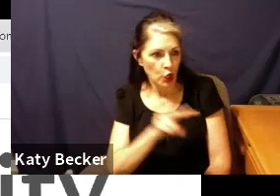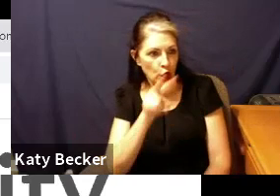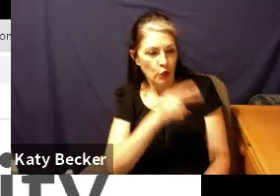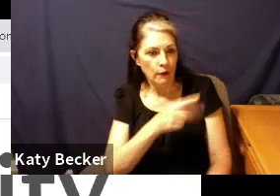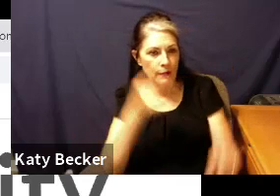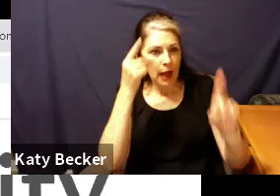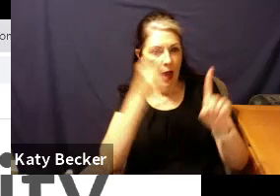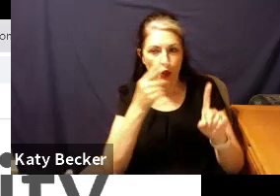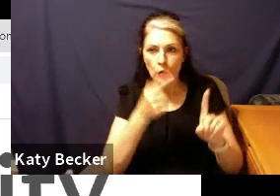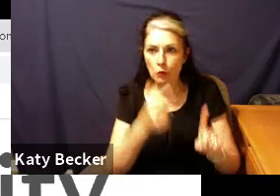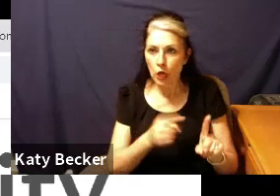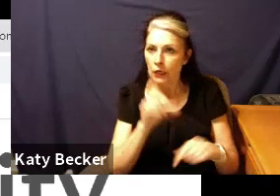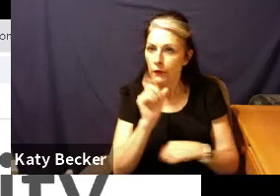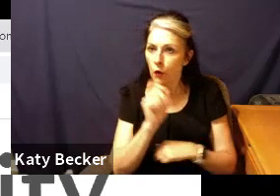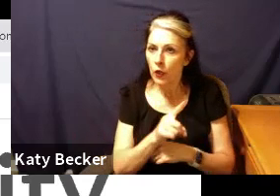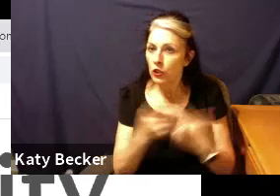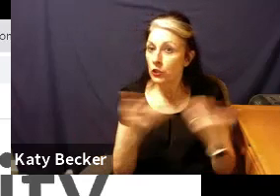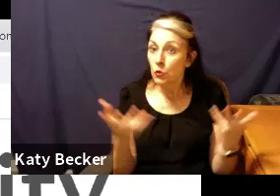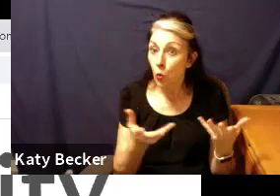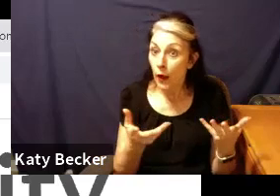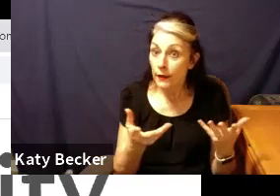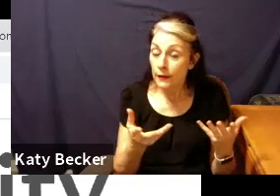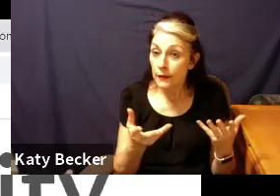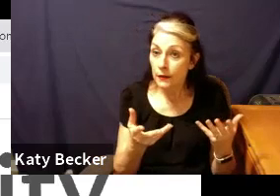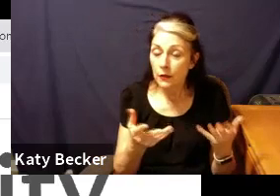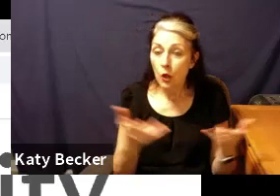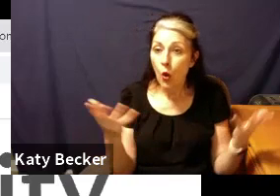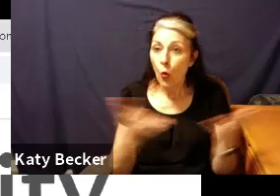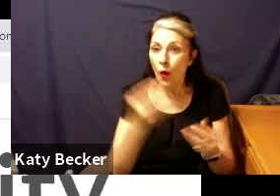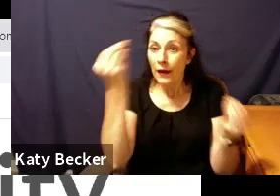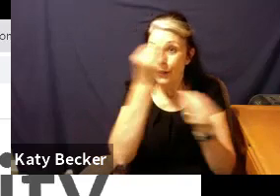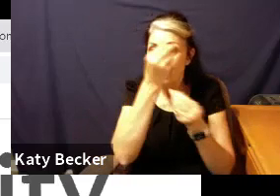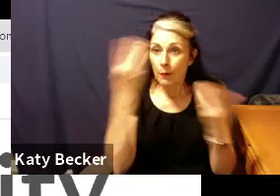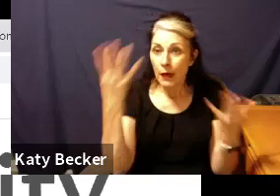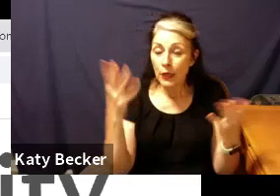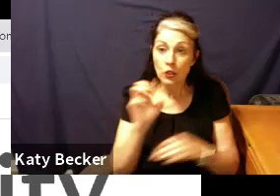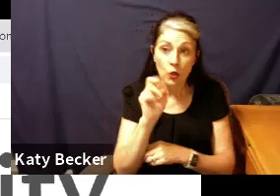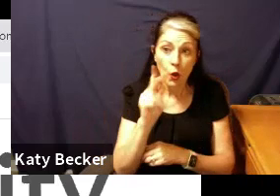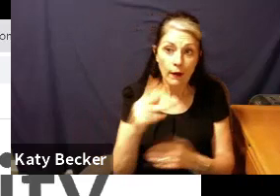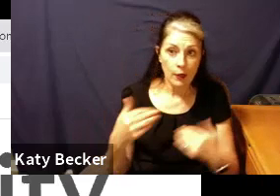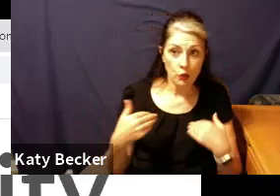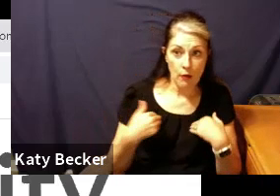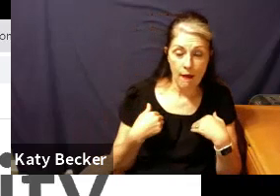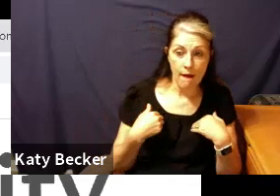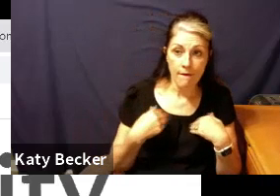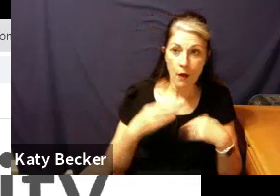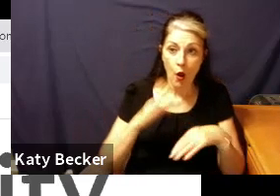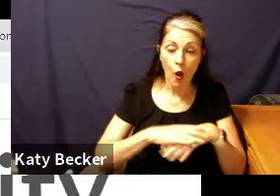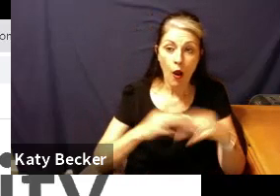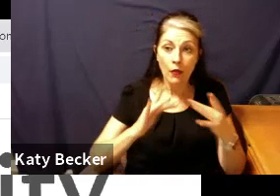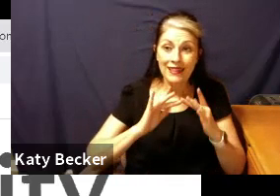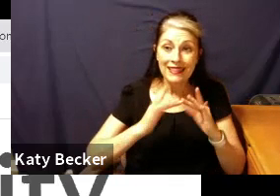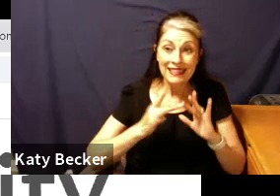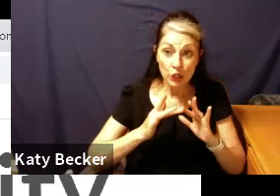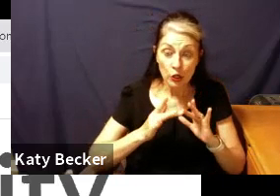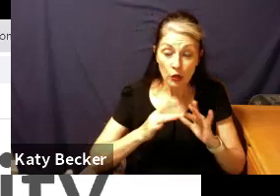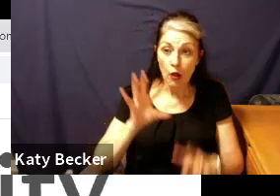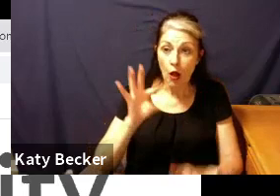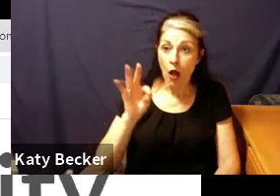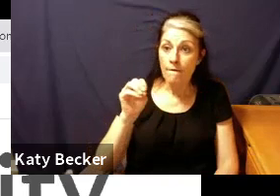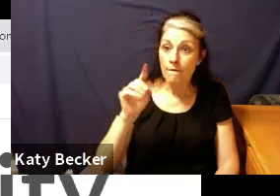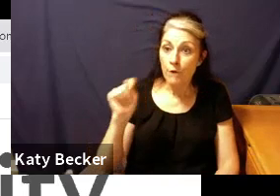objective question, and that is, what information is okay to have on your digital footprint? So